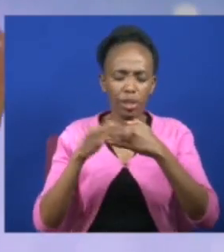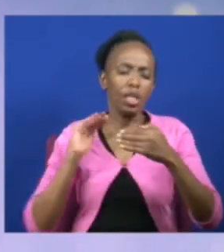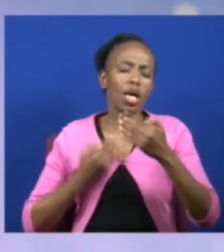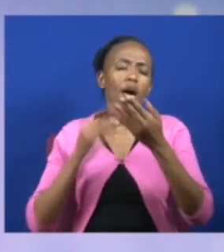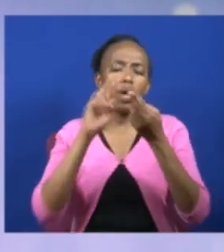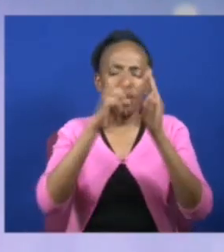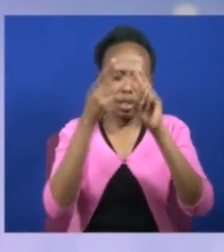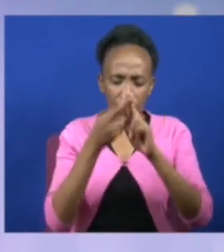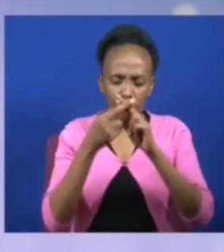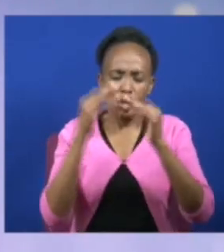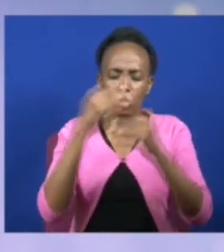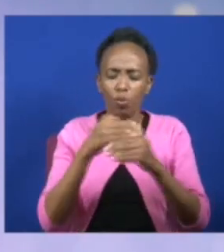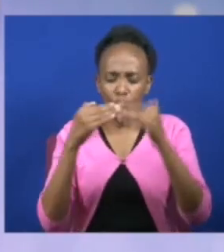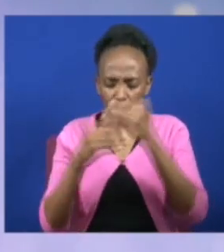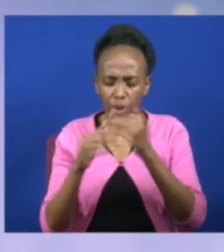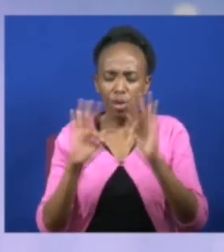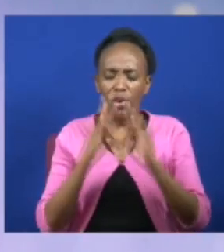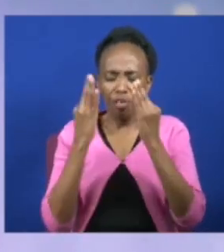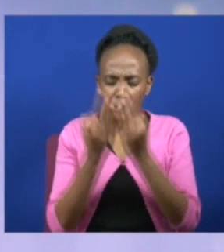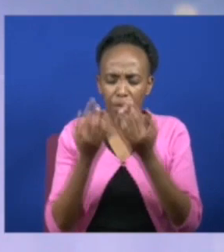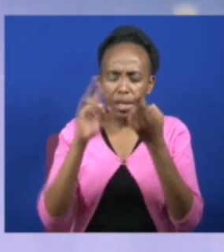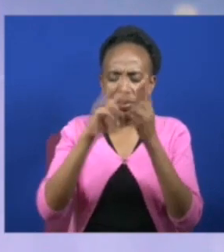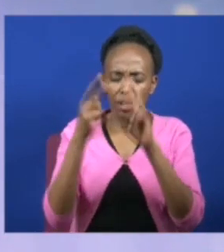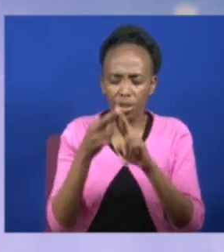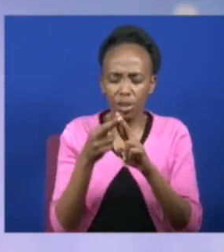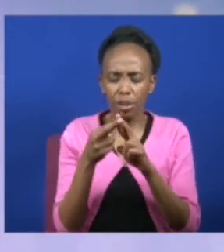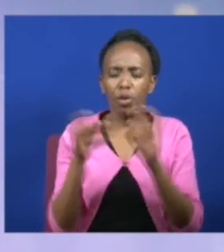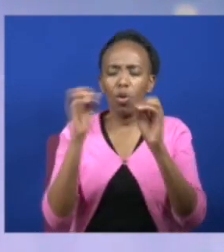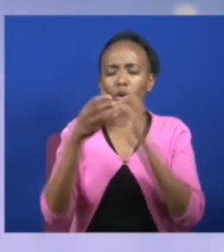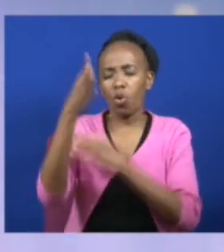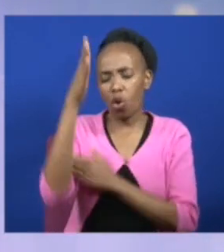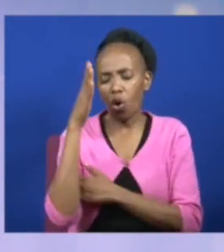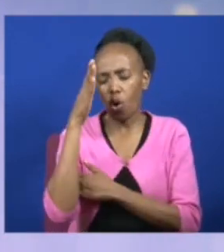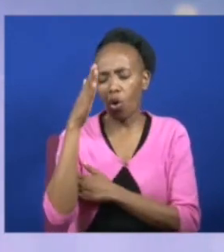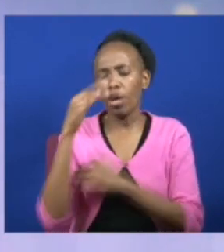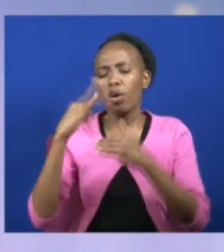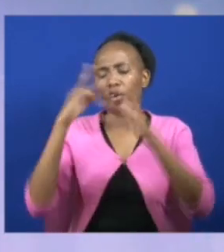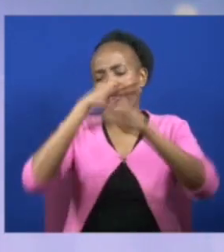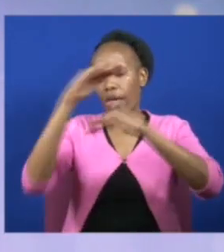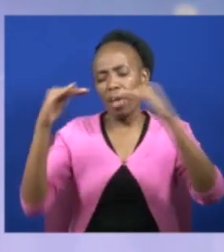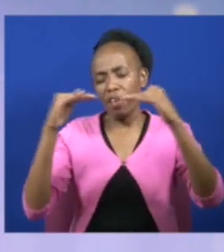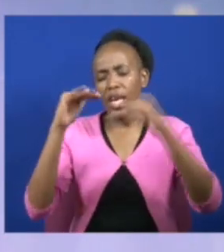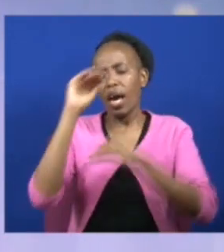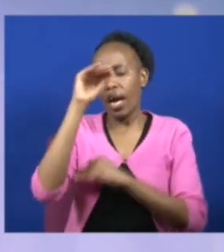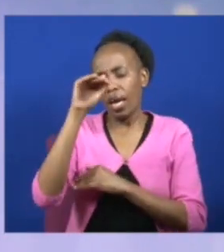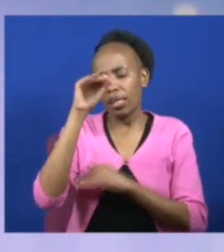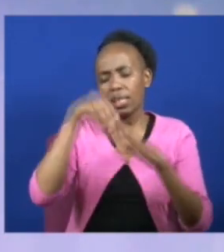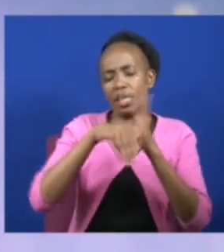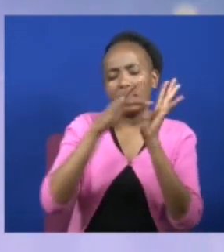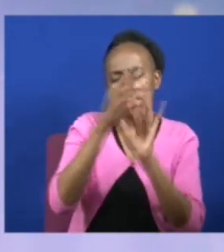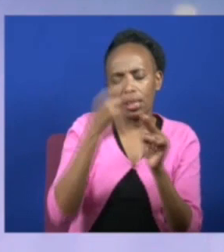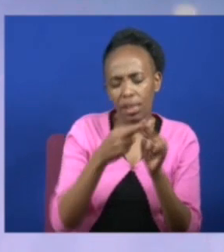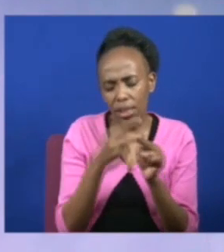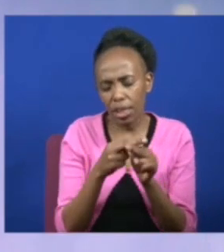our relationships, to build our family relationships. O God of heaven, I ask in the name